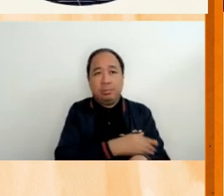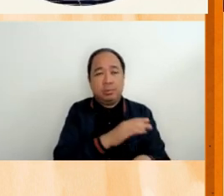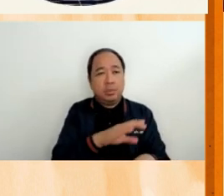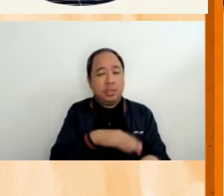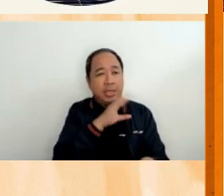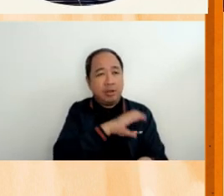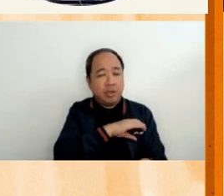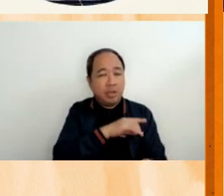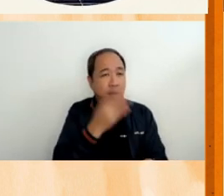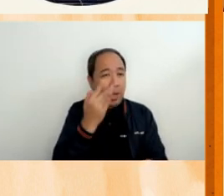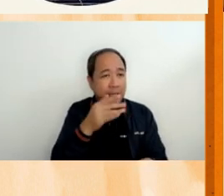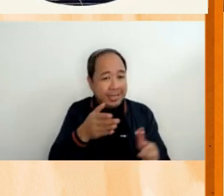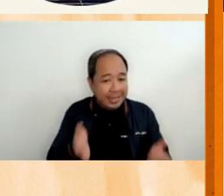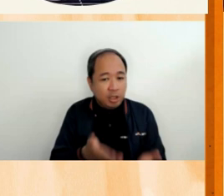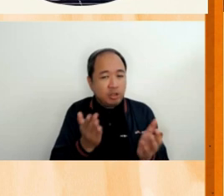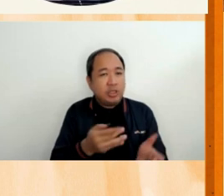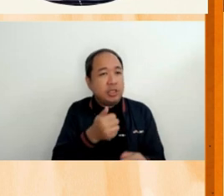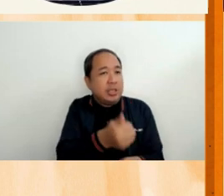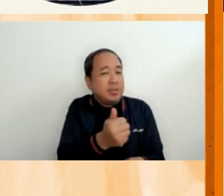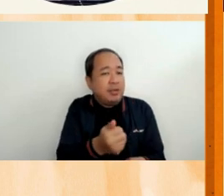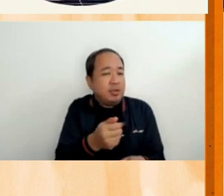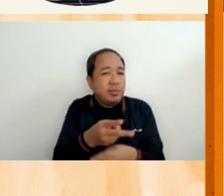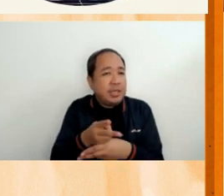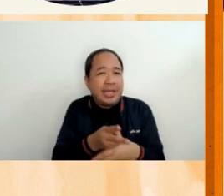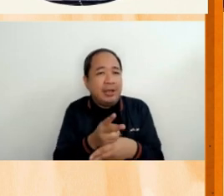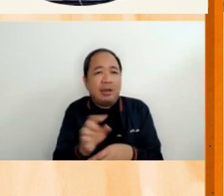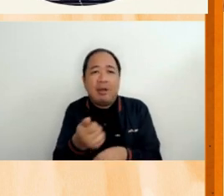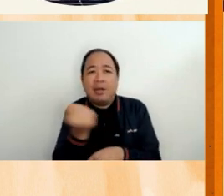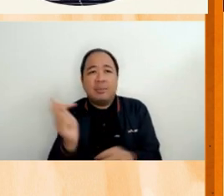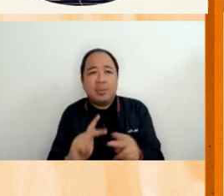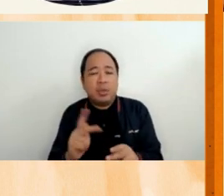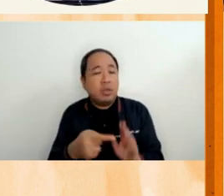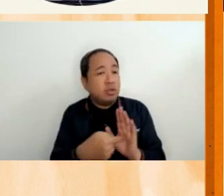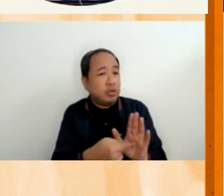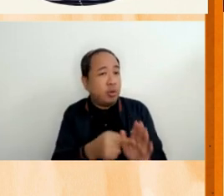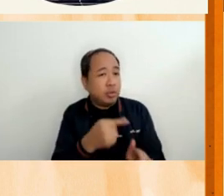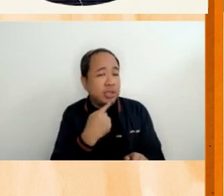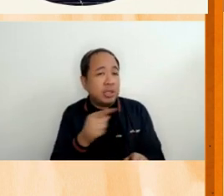encouraging them to be caring and demonstrating to them that